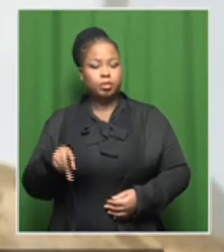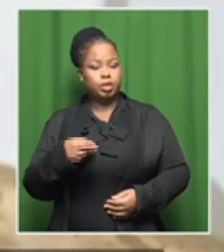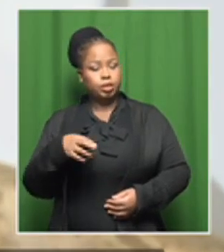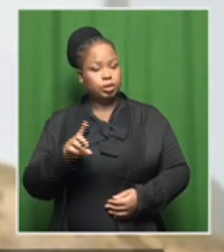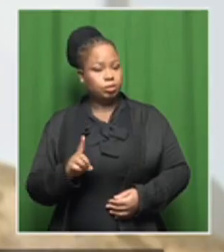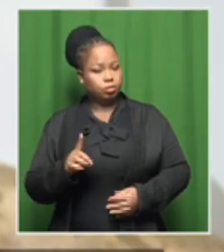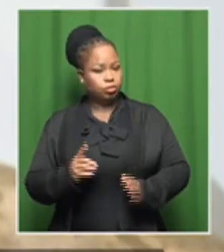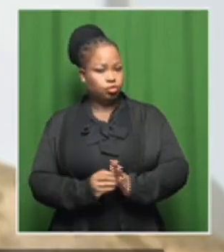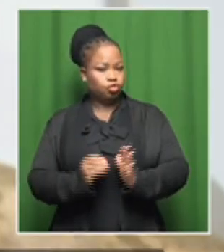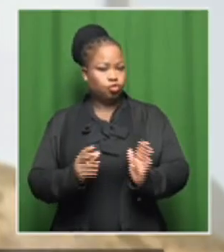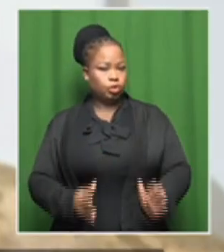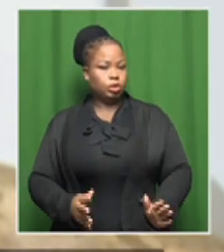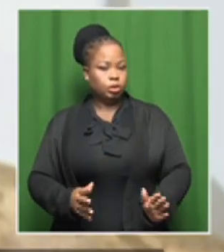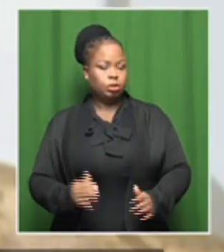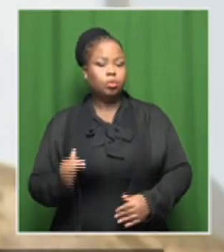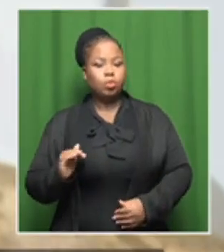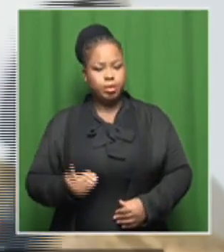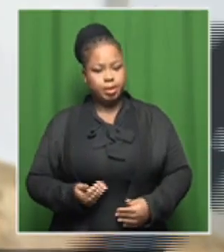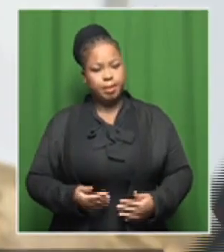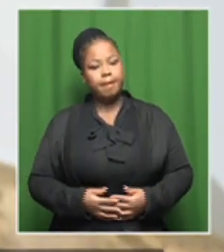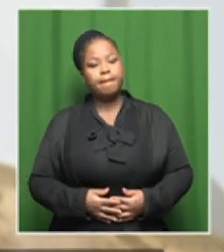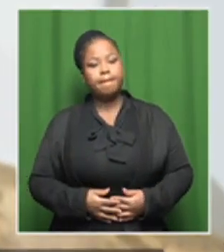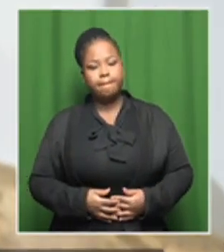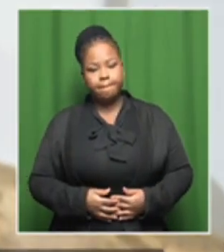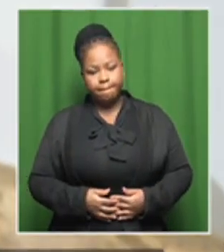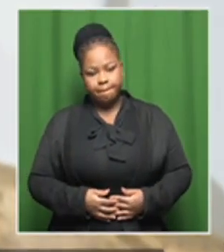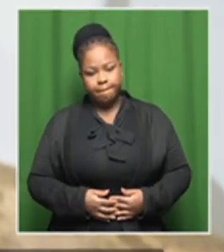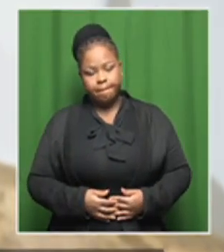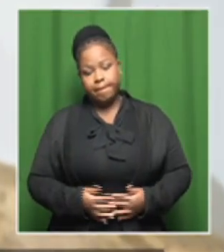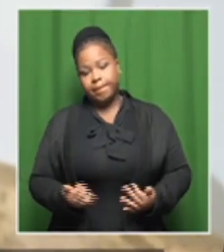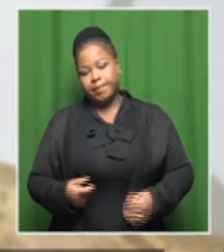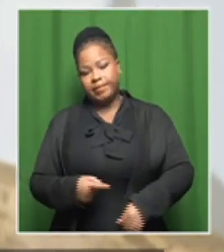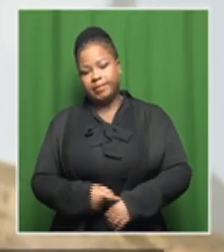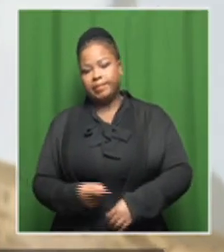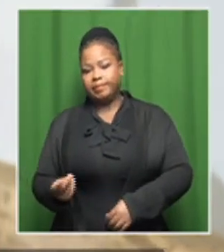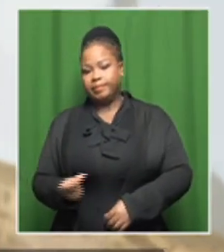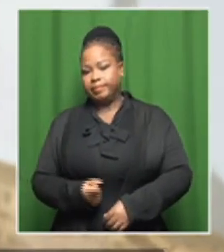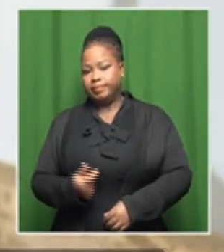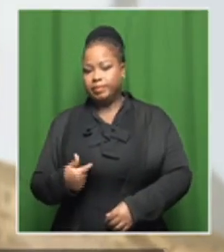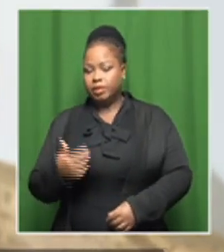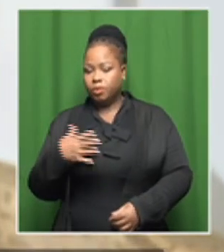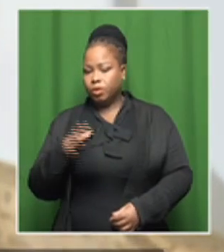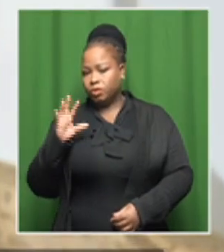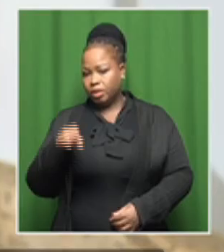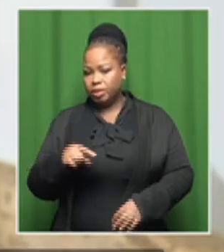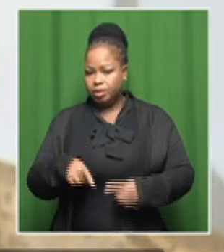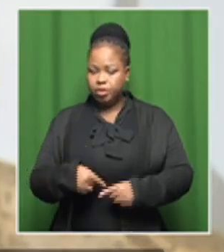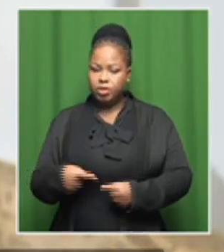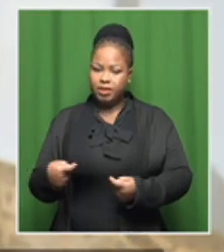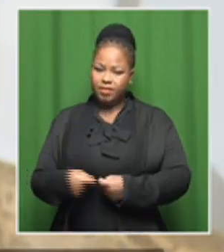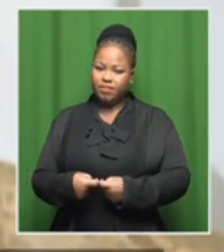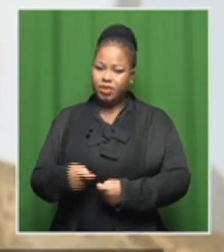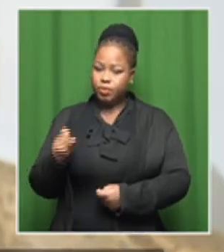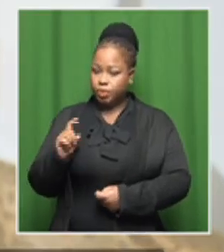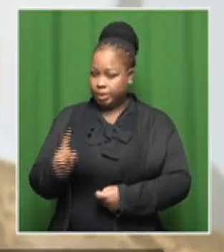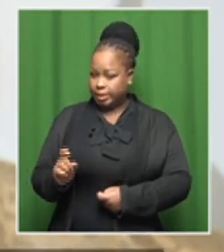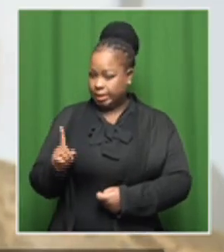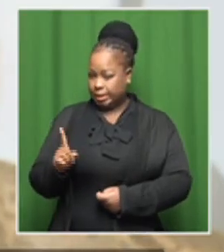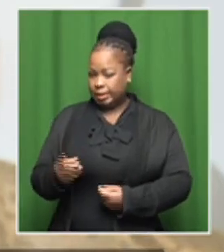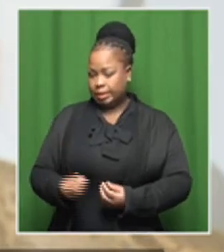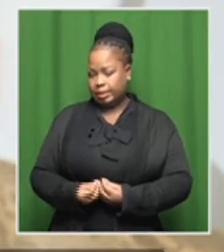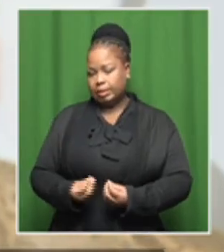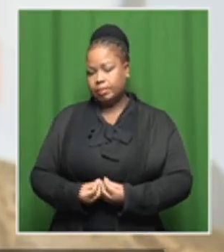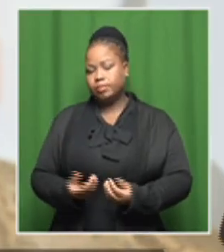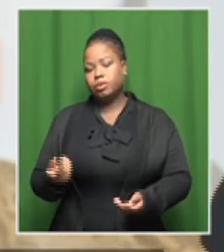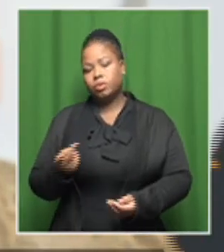students who are funded by us are women. And then we're out of time, but I quickly just want to ask you about the funding question, because that is something that